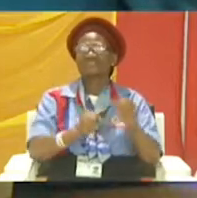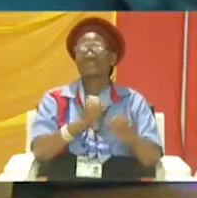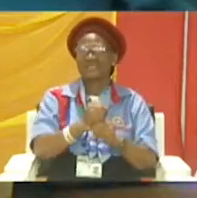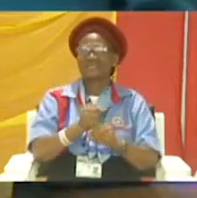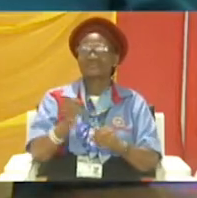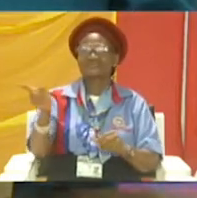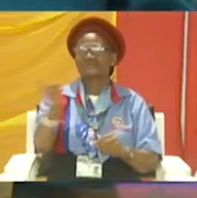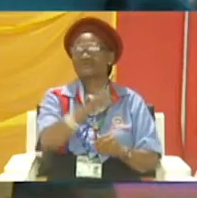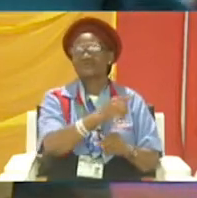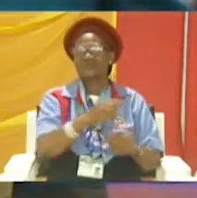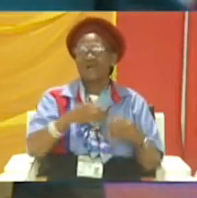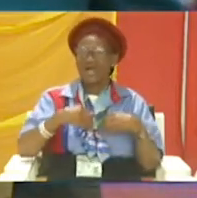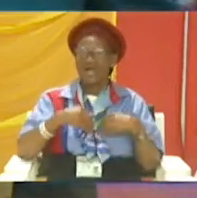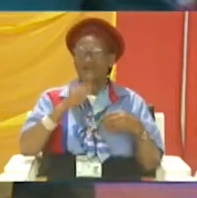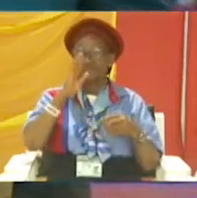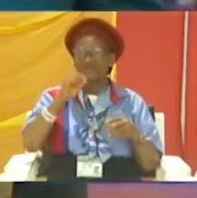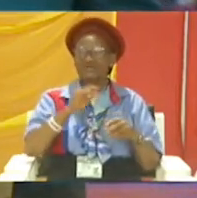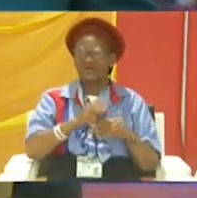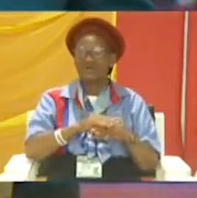Daddy